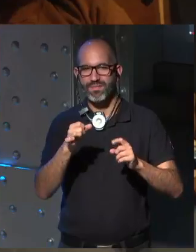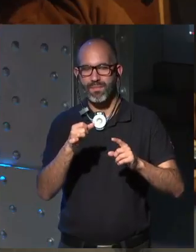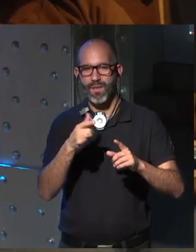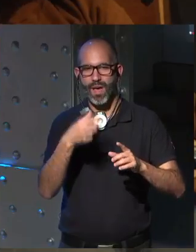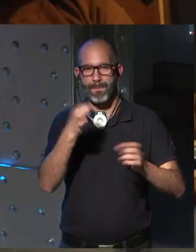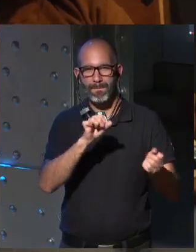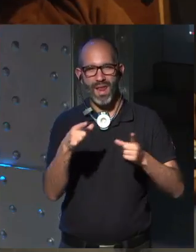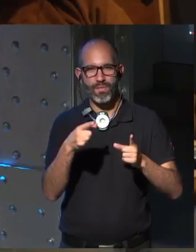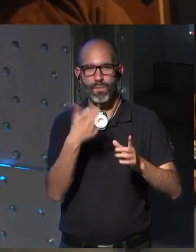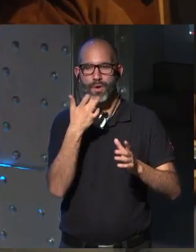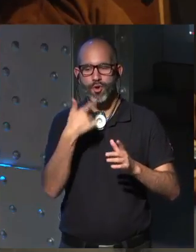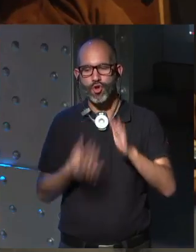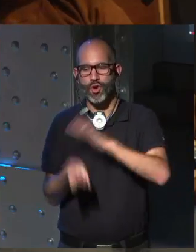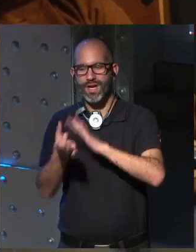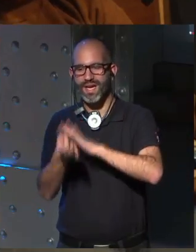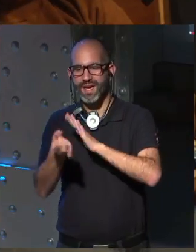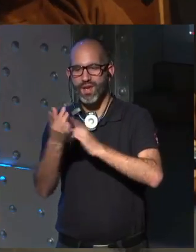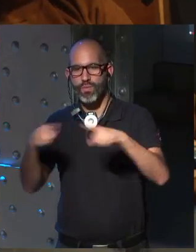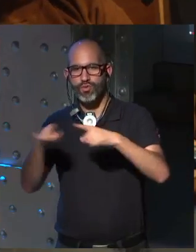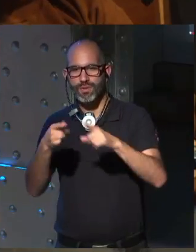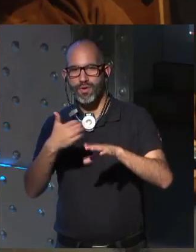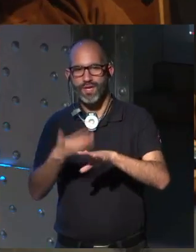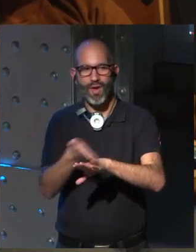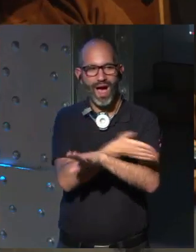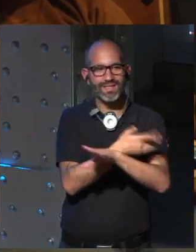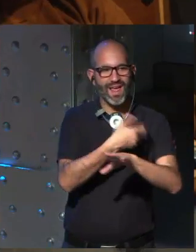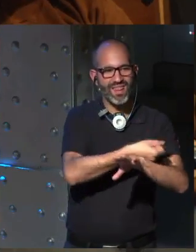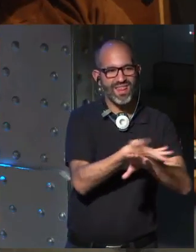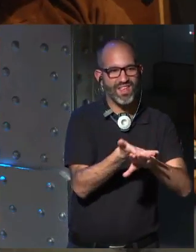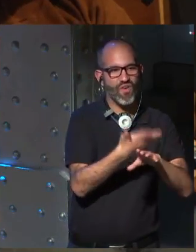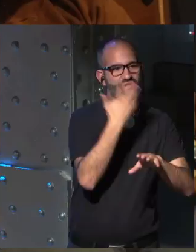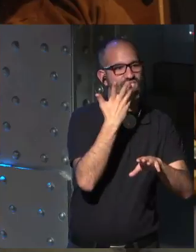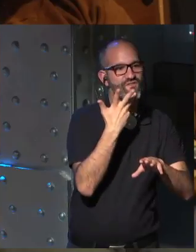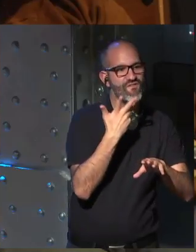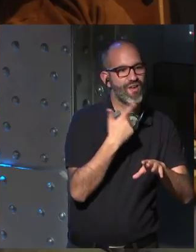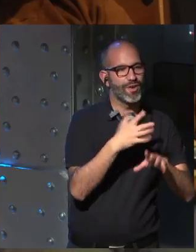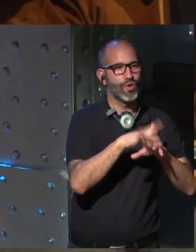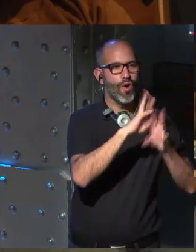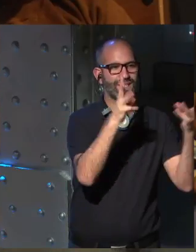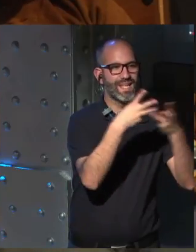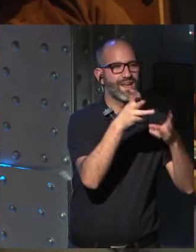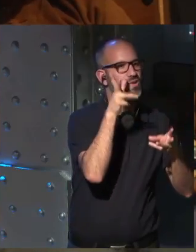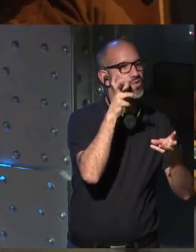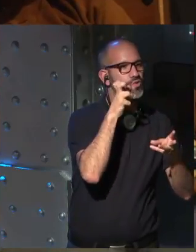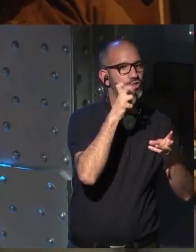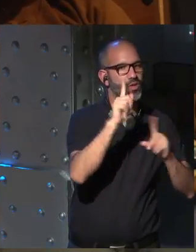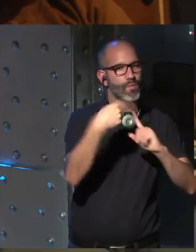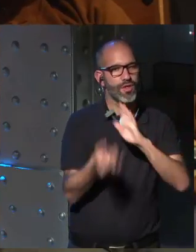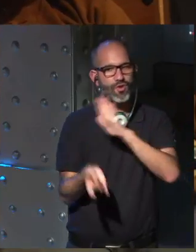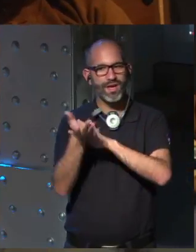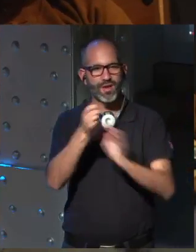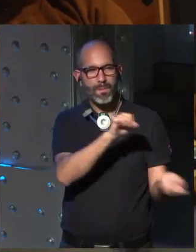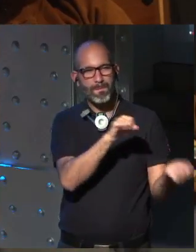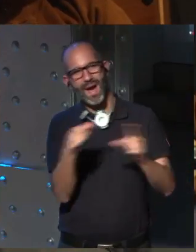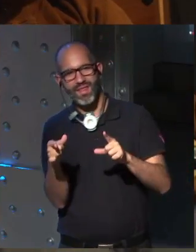been about being realistic, in being similar to my favorite music, to what I listened on the internet,